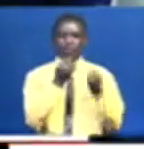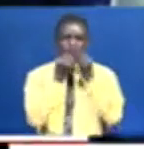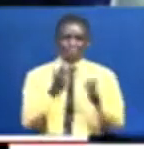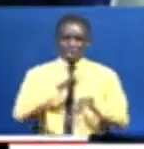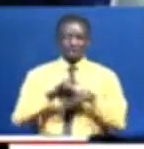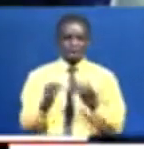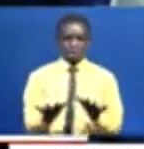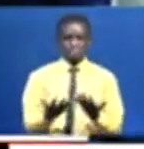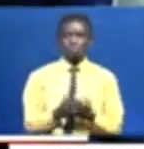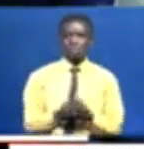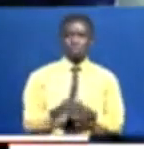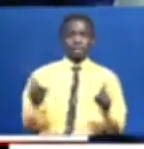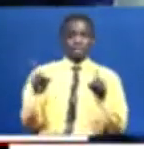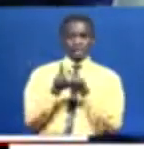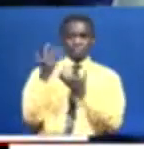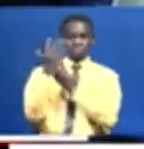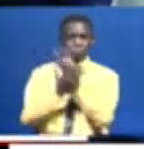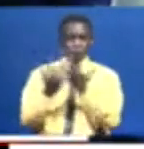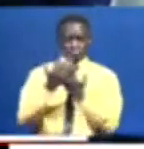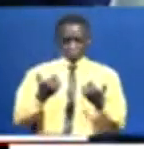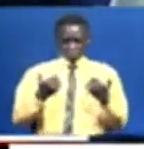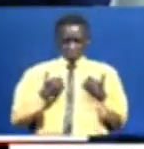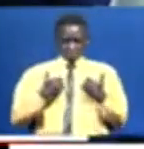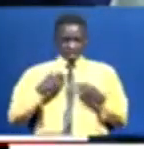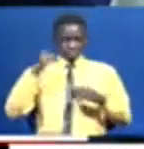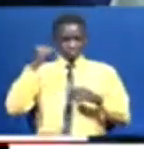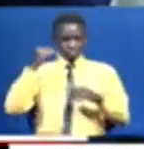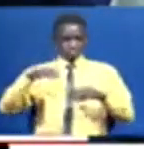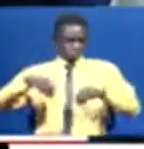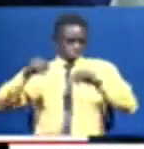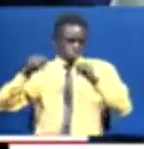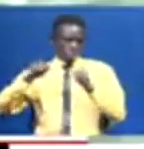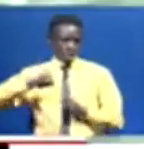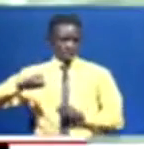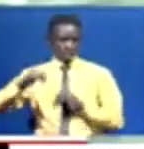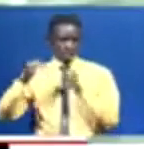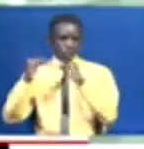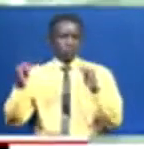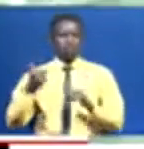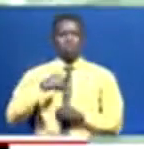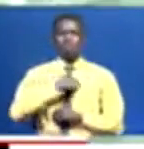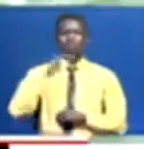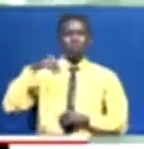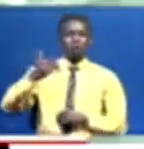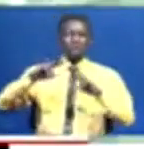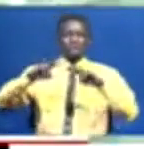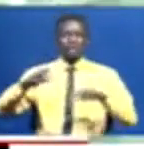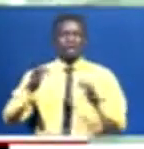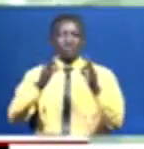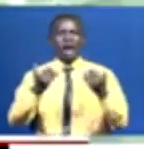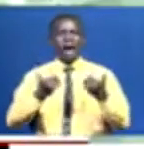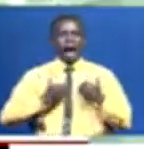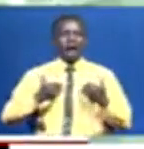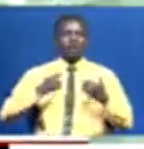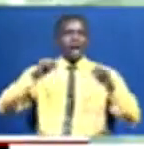architect, when we look at business resilience, we look at ensuring you have capability to respond